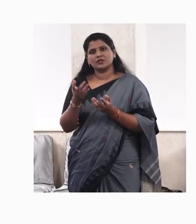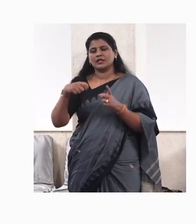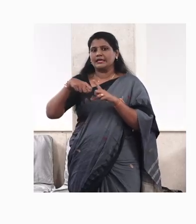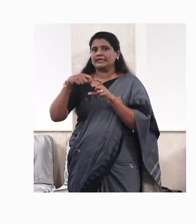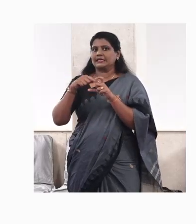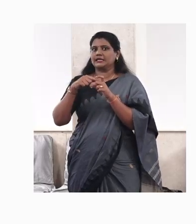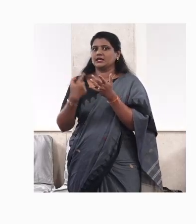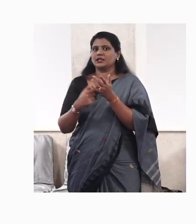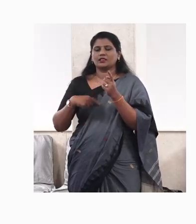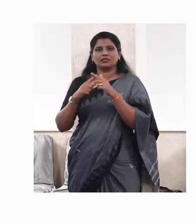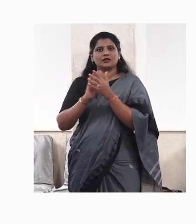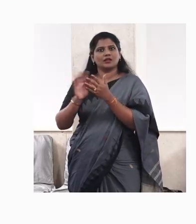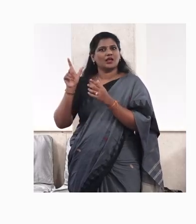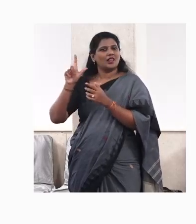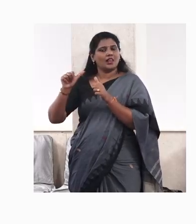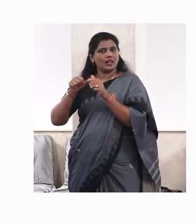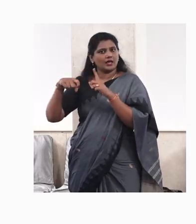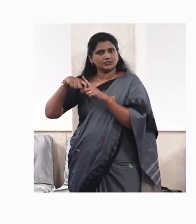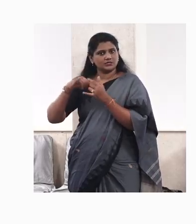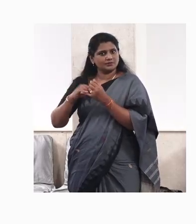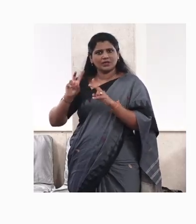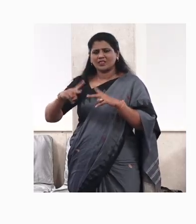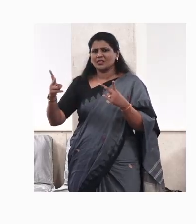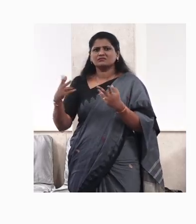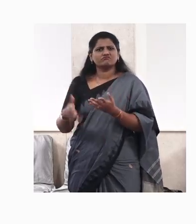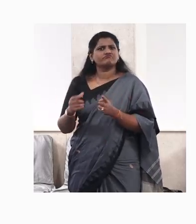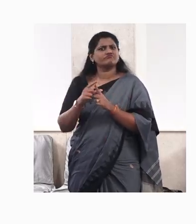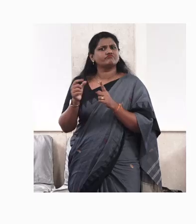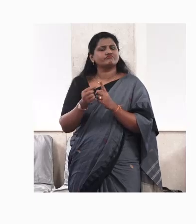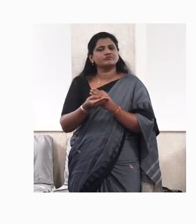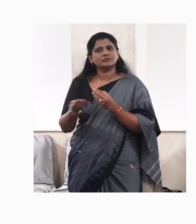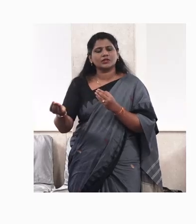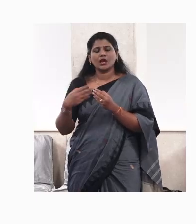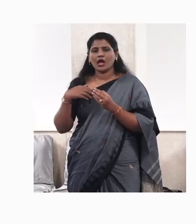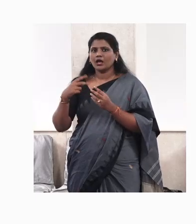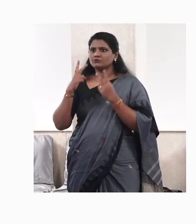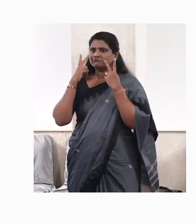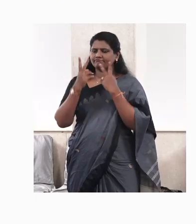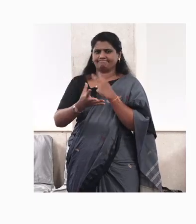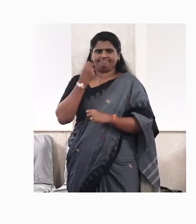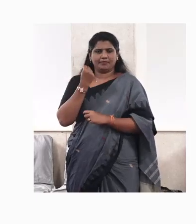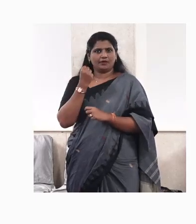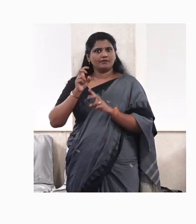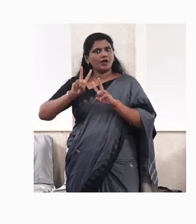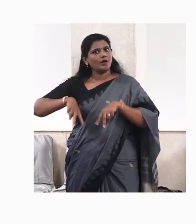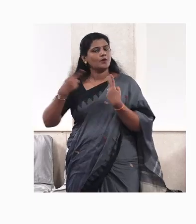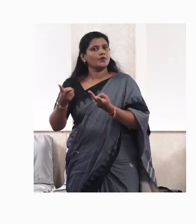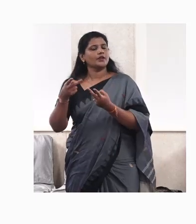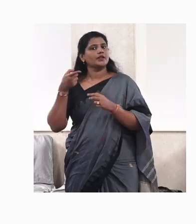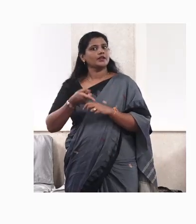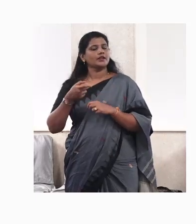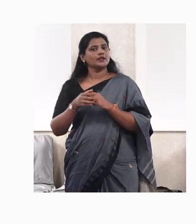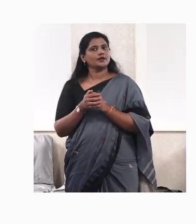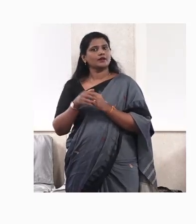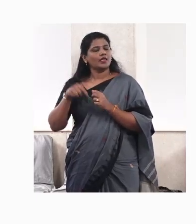and Lakshmi Shakra and all, we used to do this kind of a thing, and I found it very, very different. And